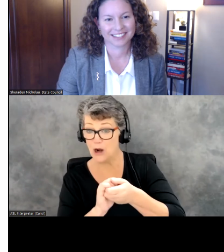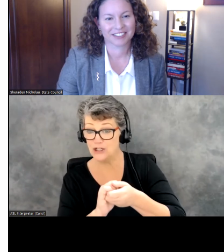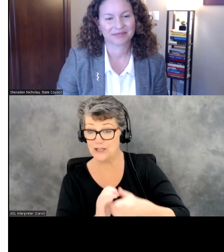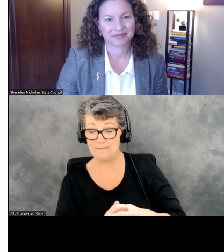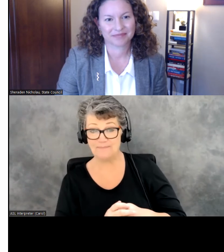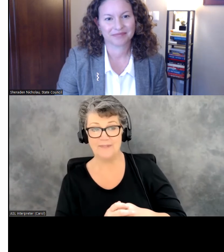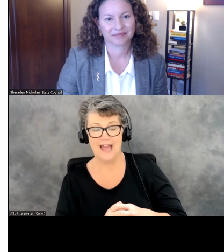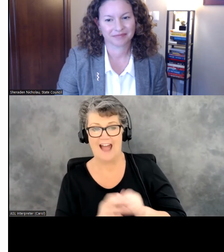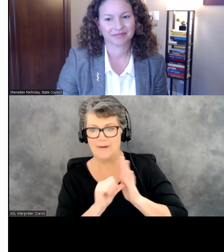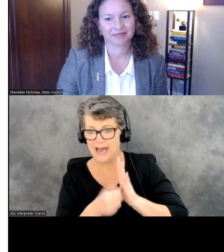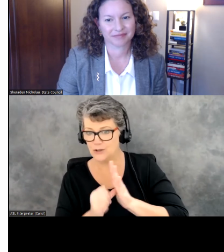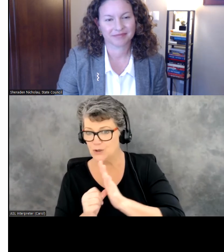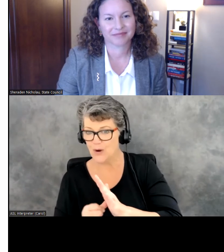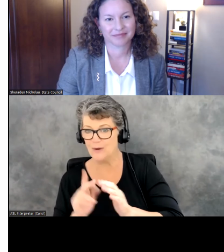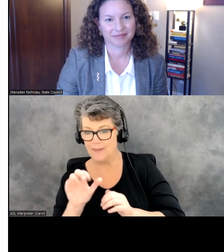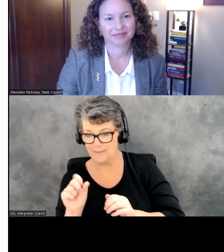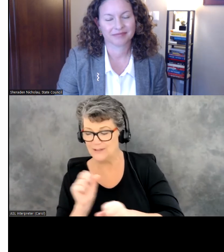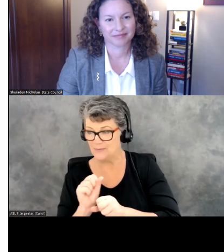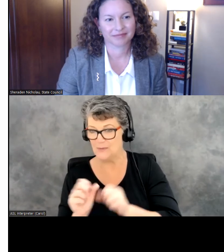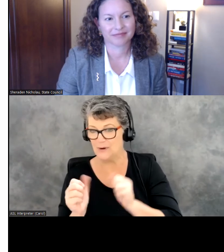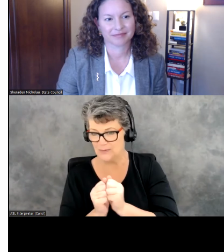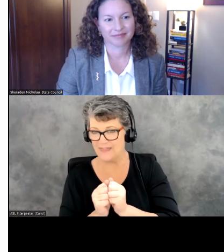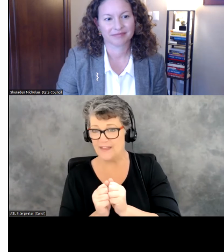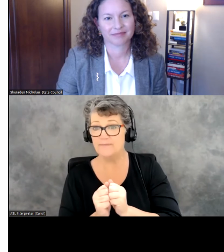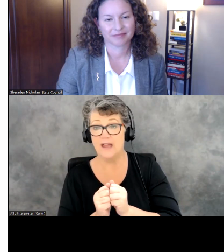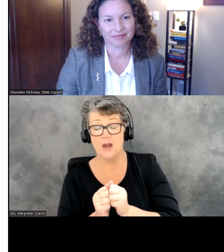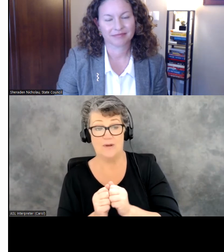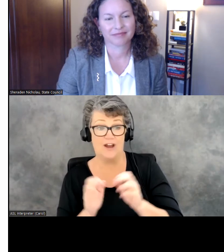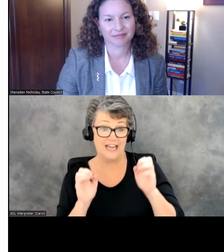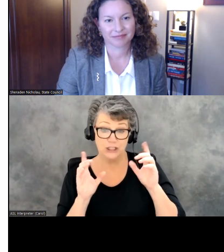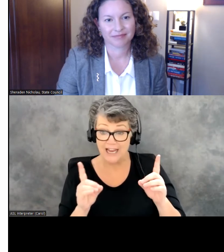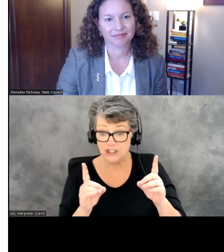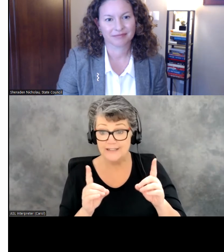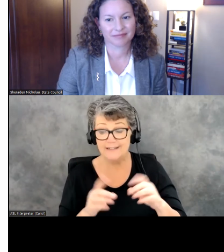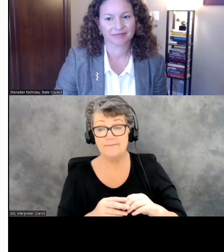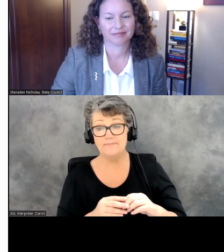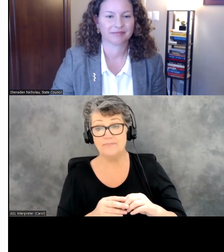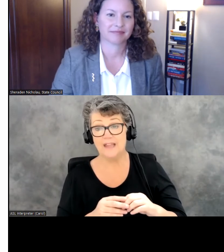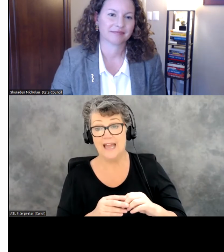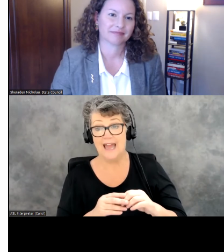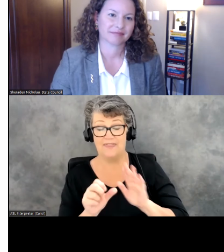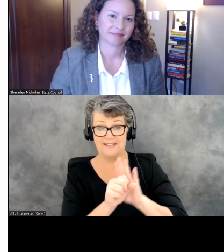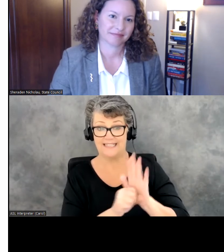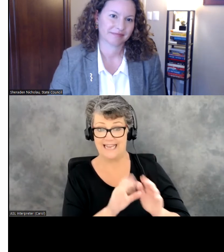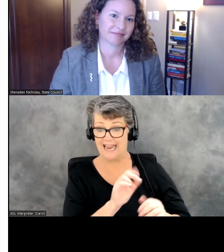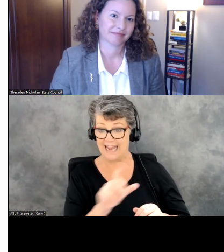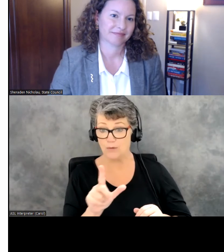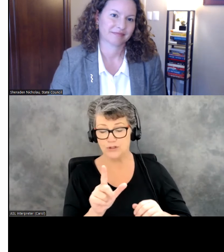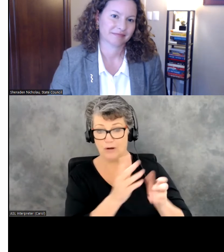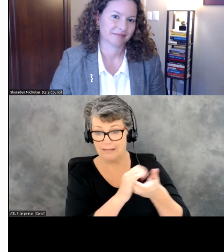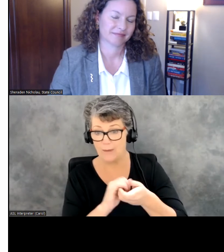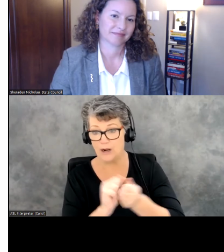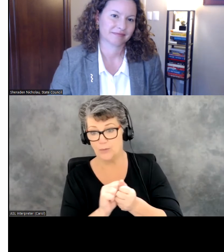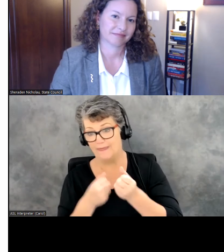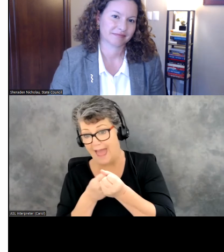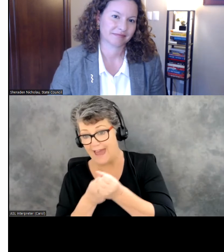been underscoring it with the bills that we worked on. We worked on education. So the state council is collaborating with